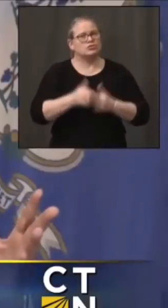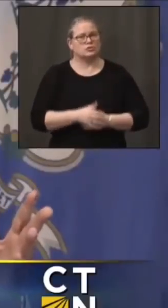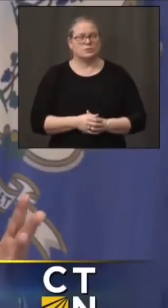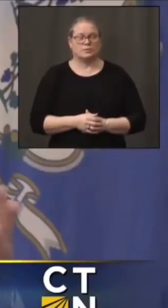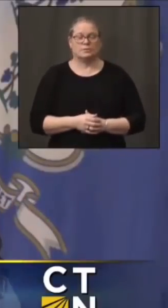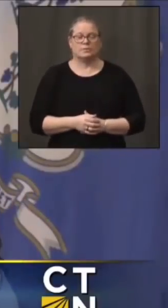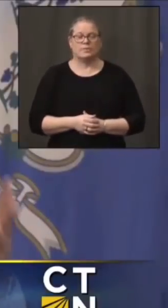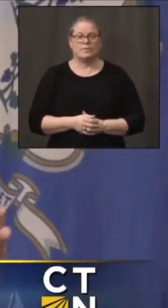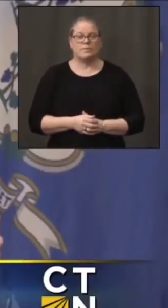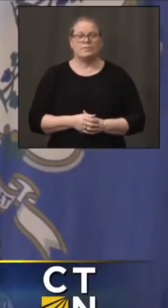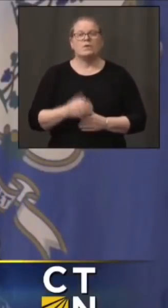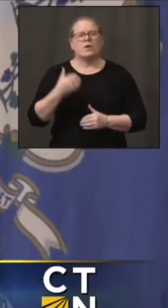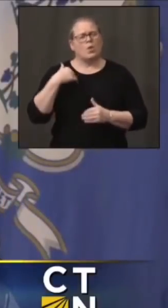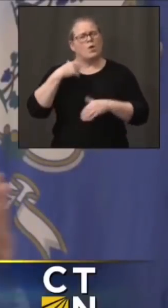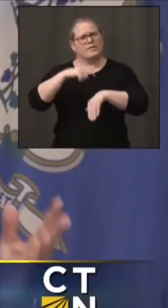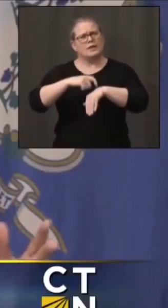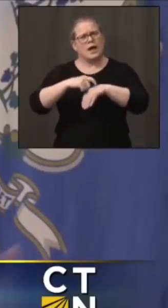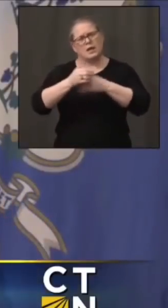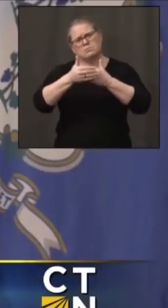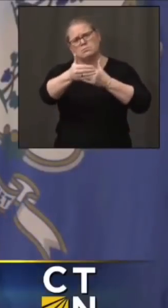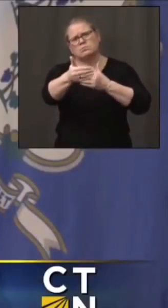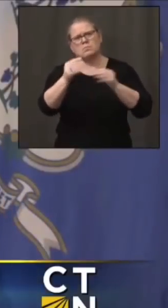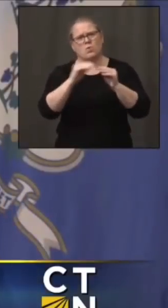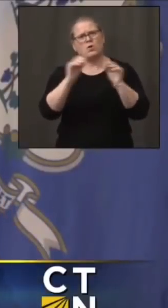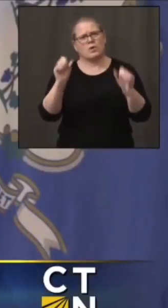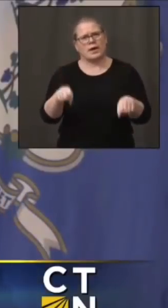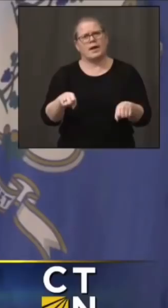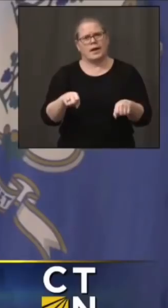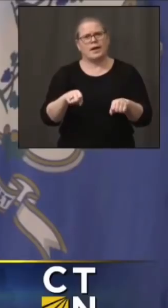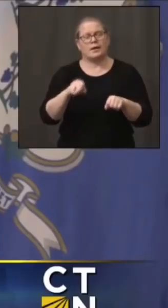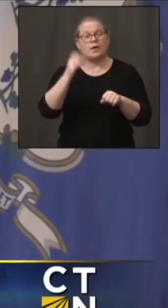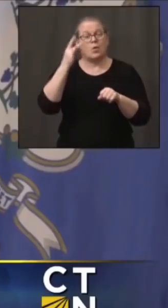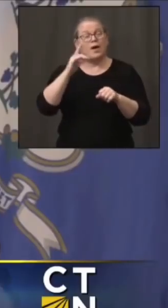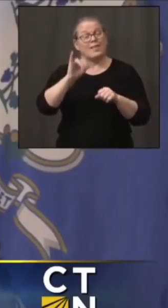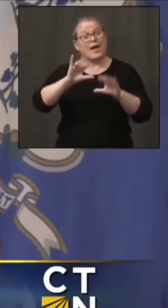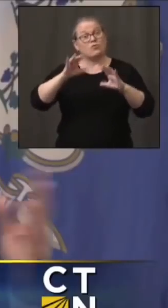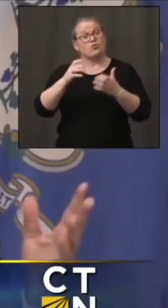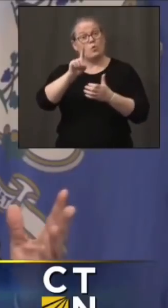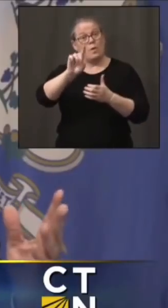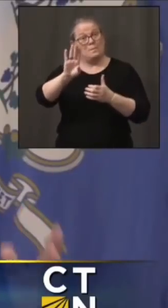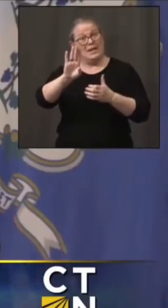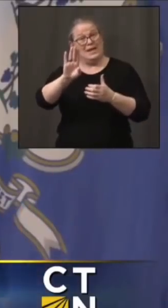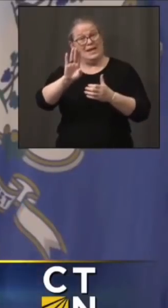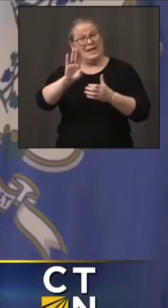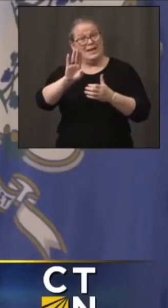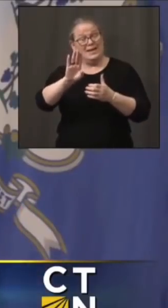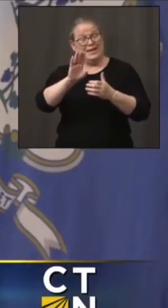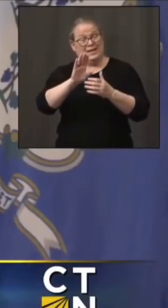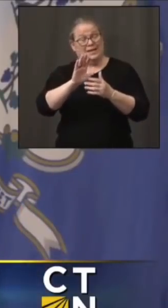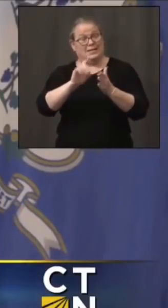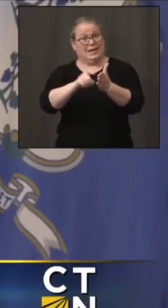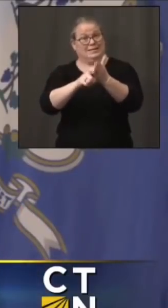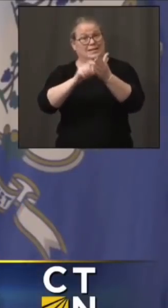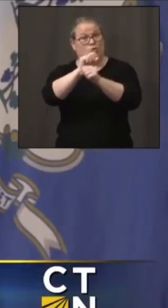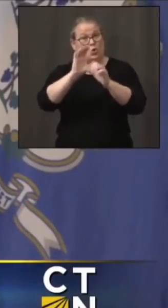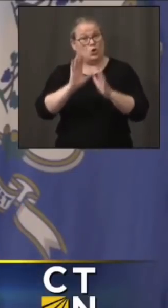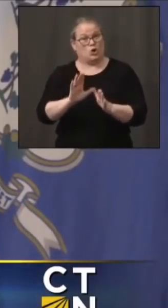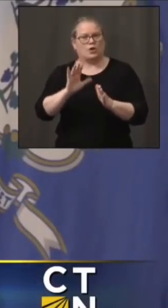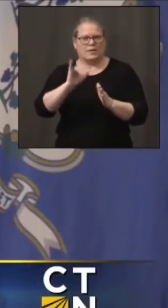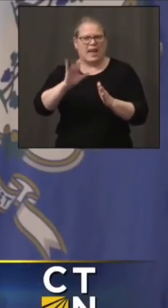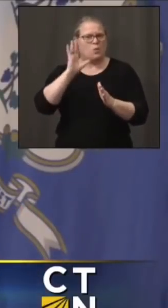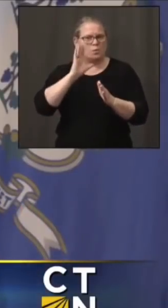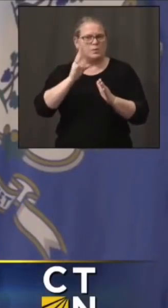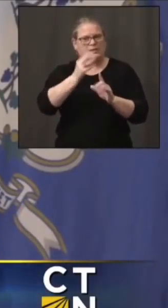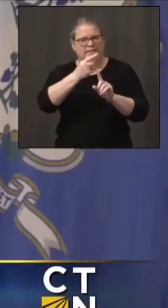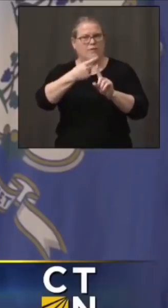the essential workers, those frontline essential workers, the 1B group, is going to take us, months in terms